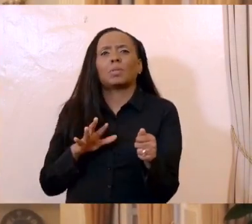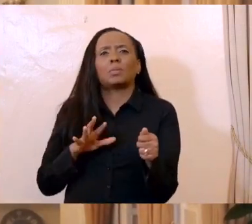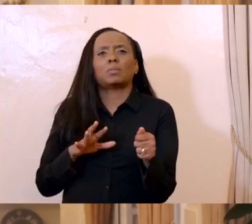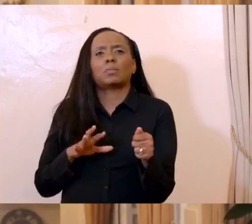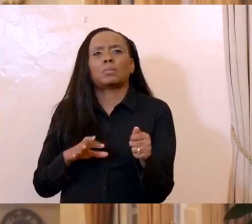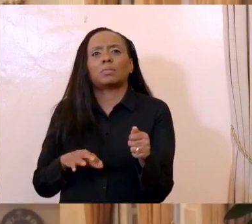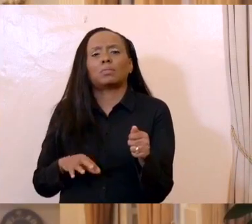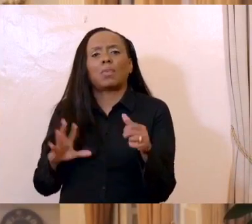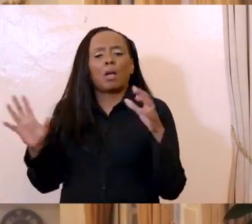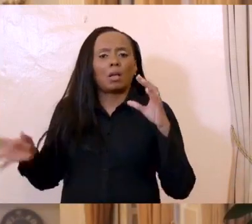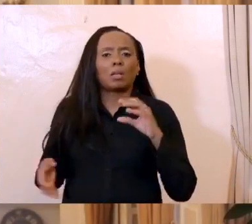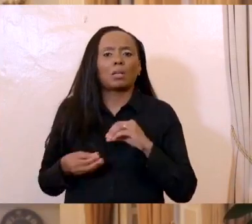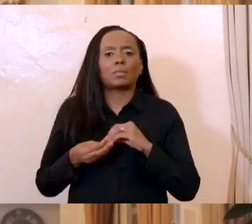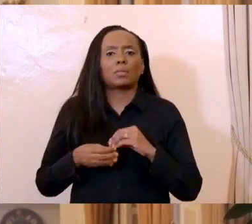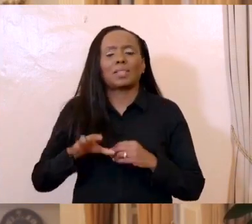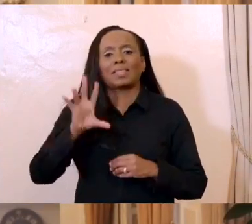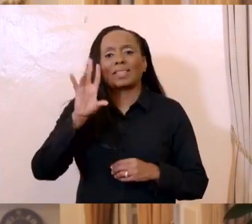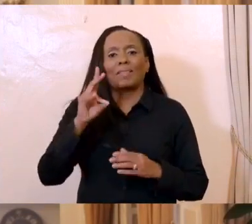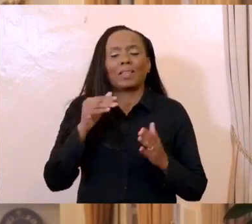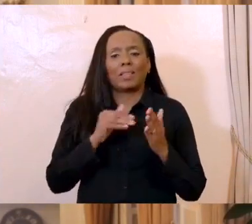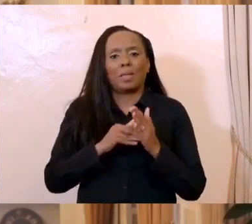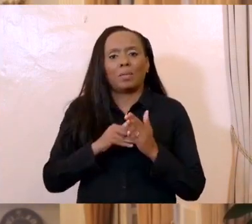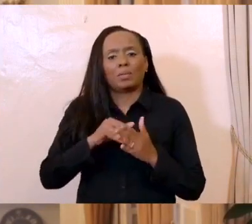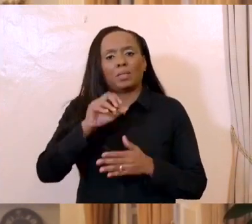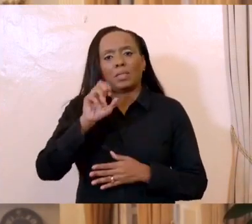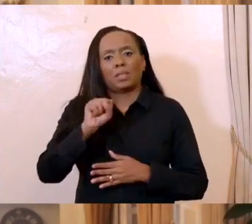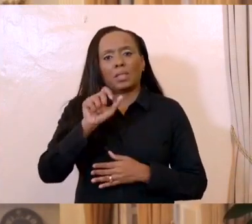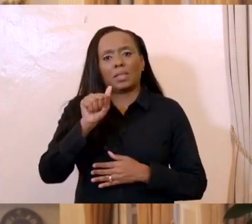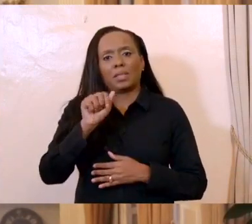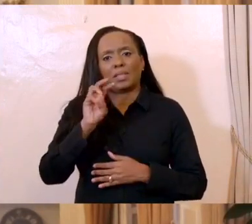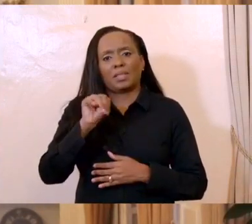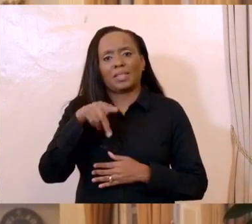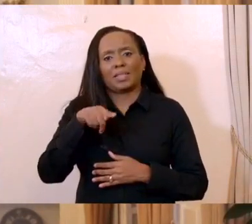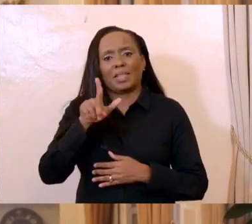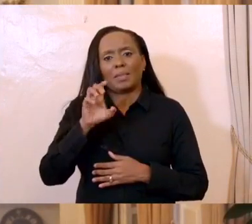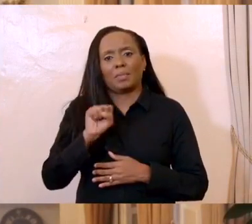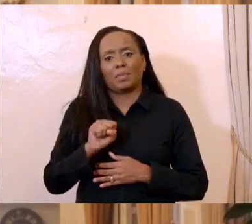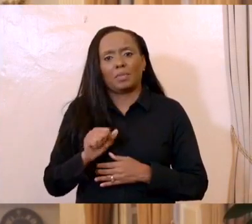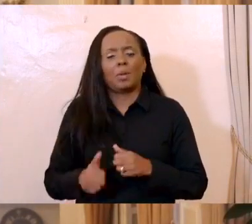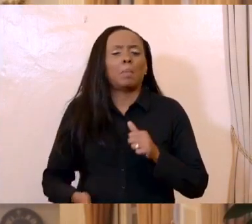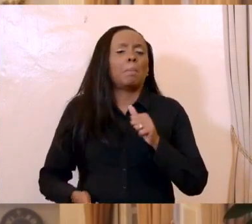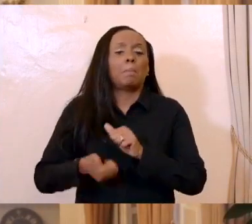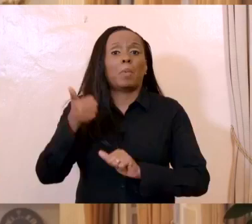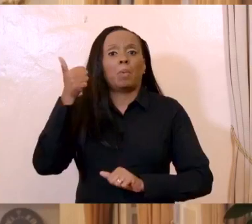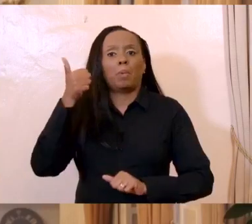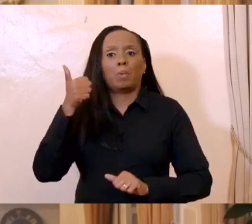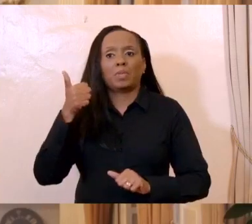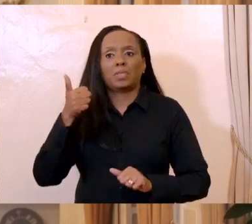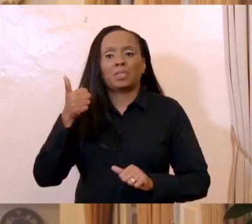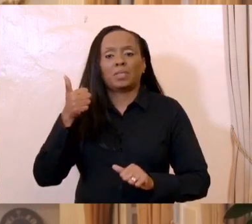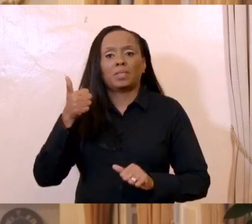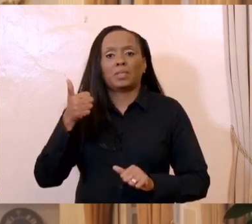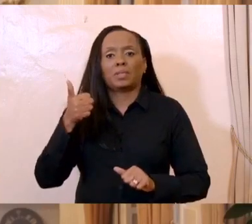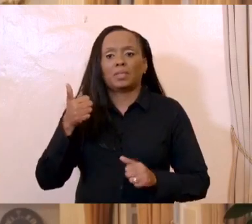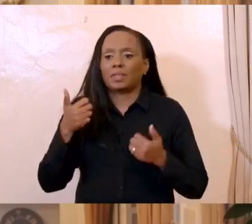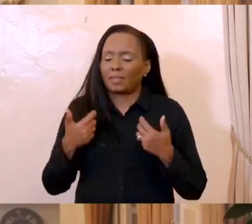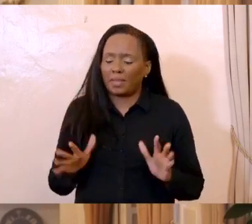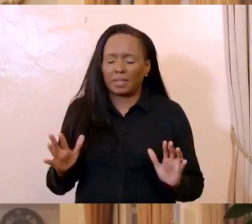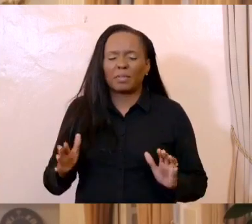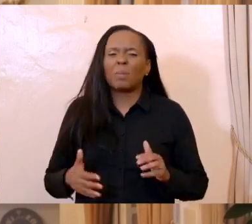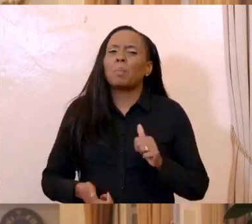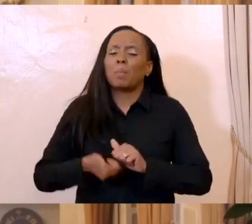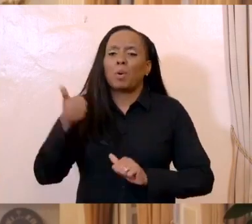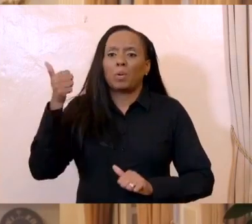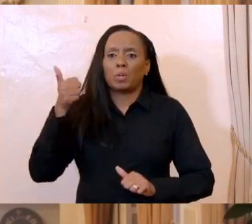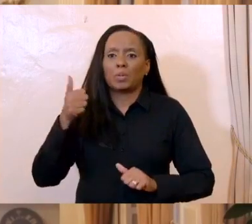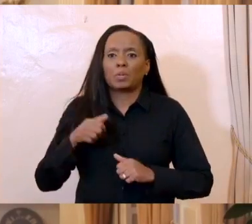7,000 samples, that backlog for the most part has been cleared. When I say the most part, I really mean the most part. The